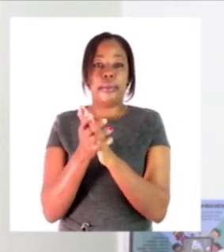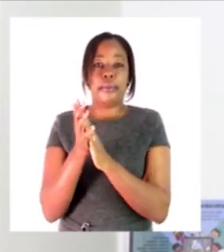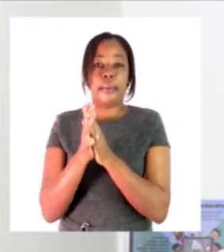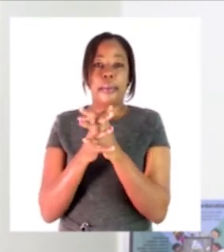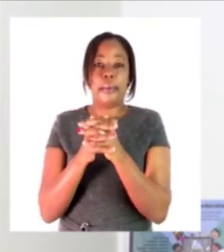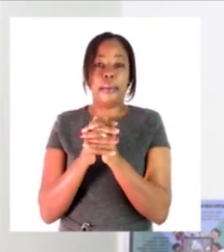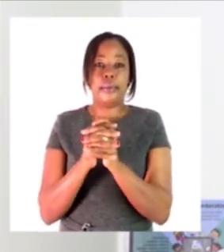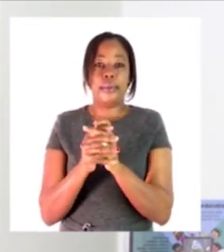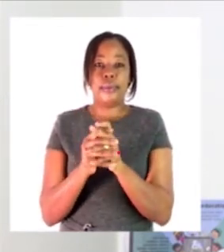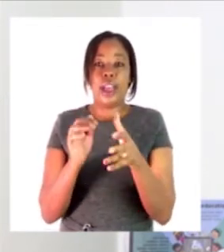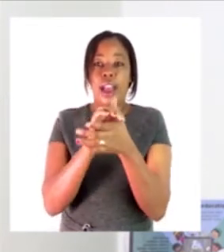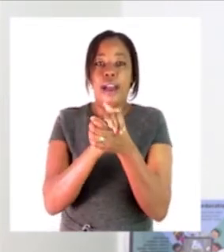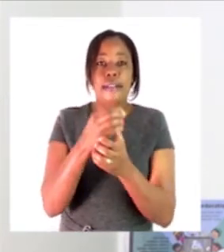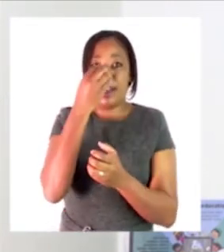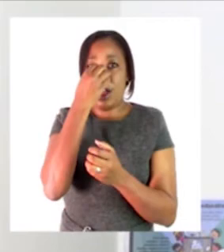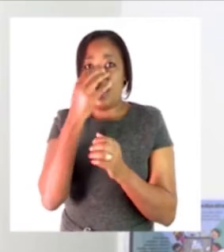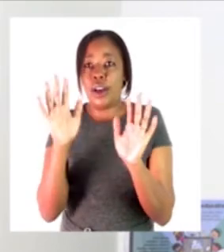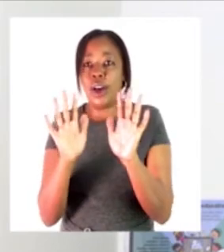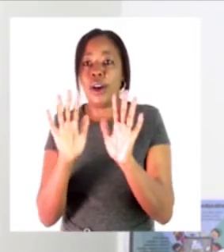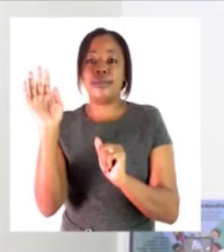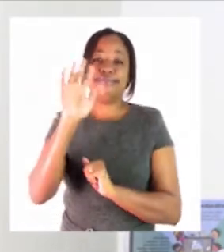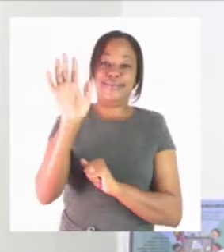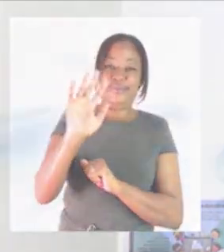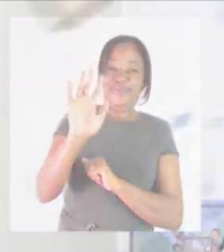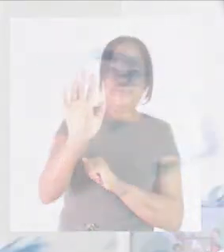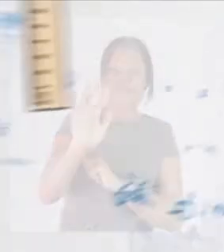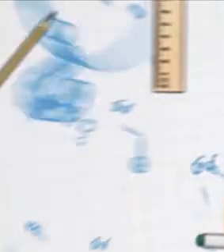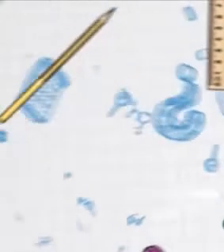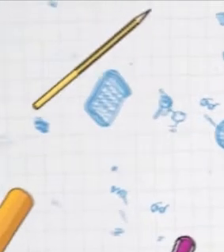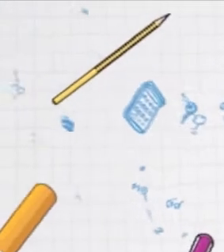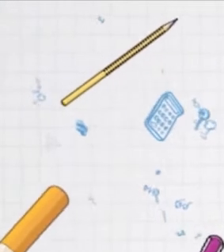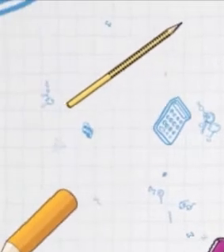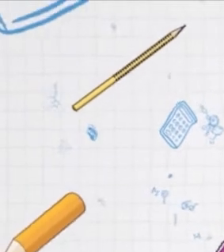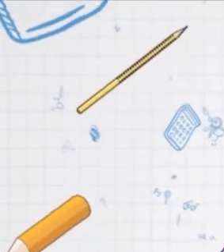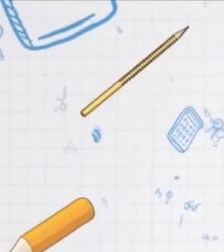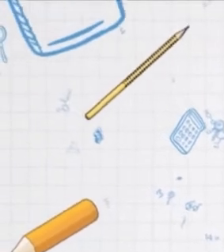our friend Zoshi to say goodbye.